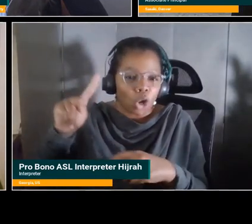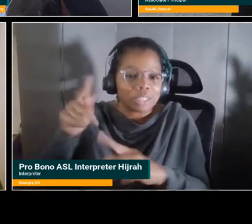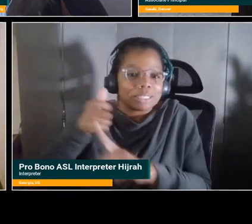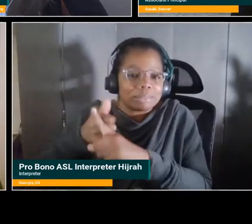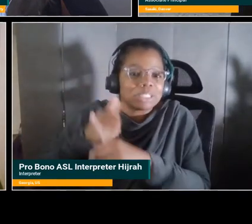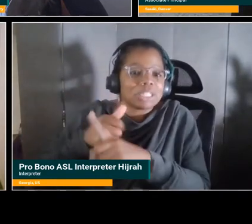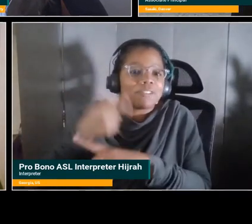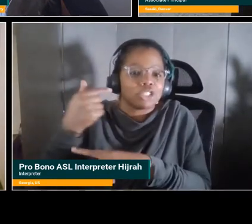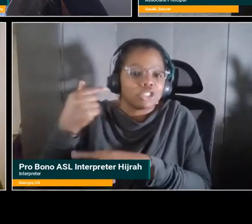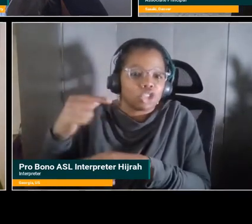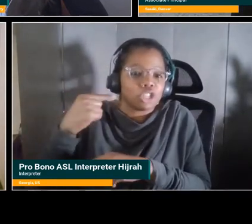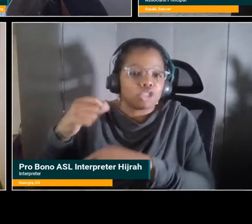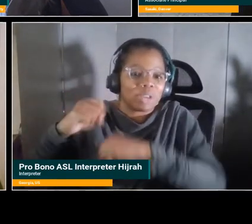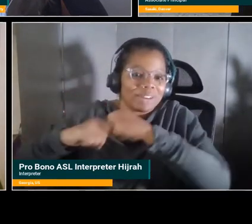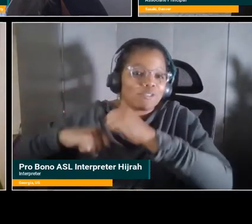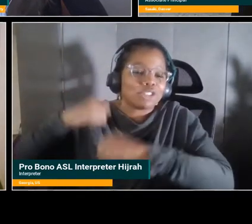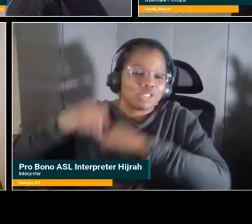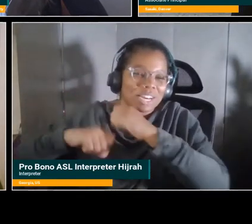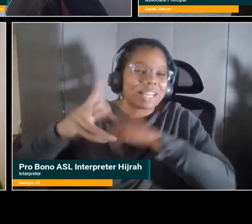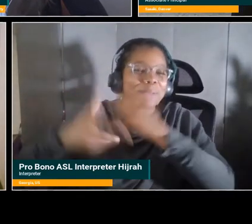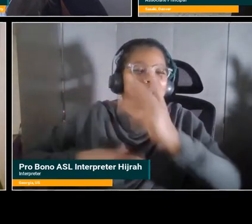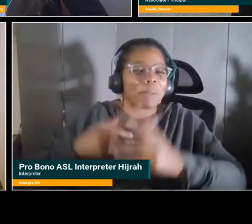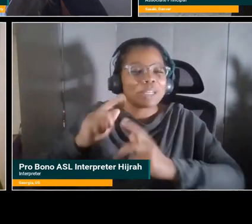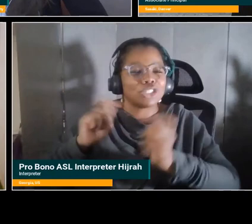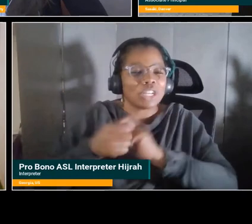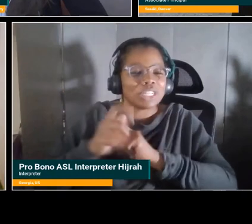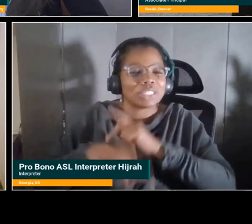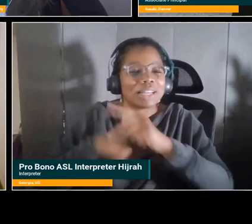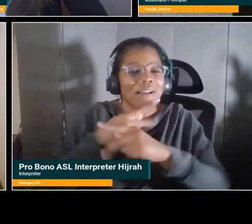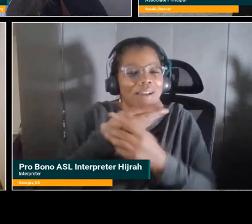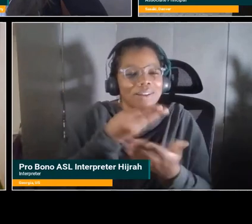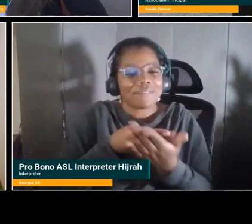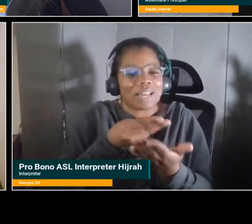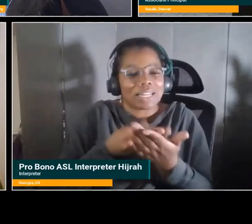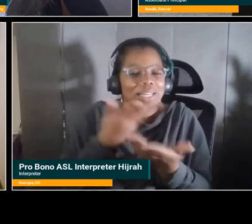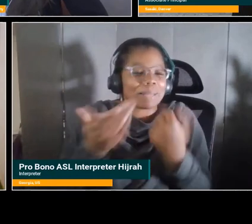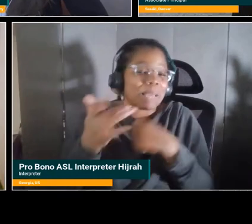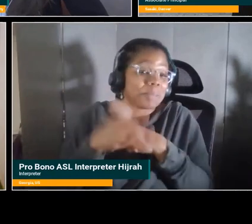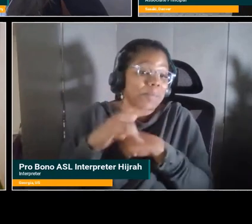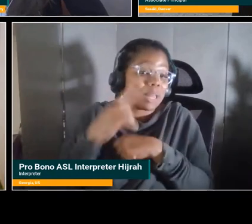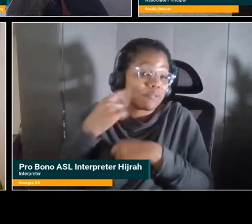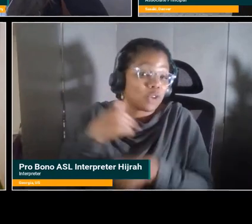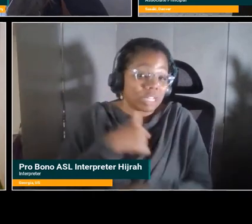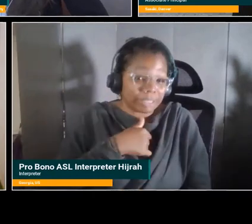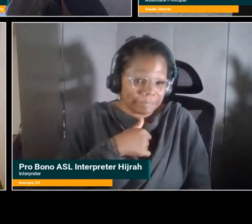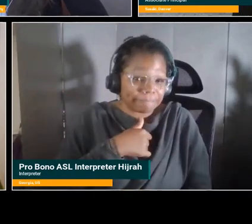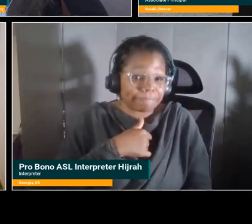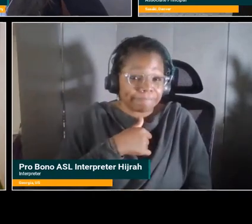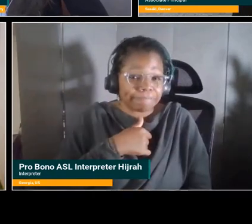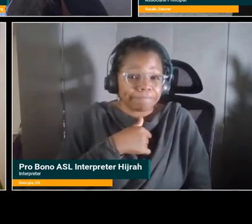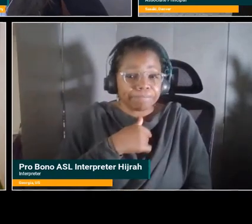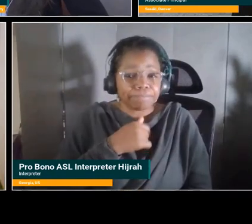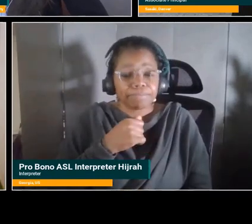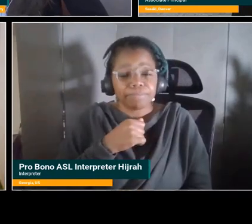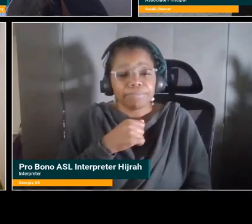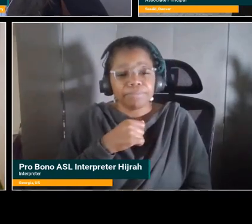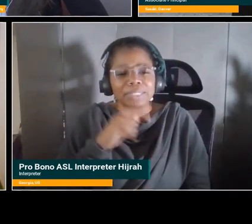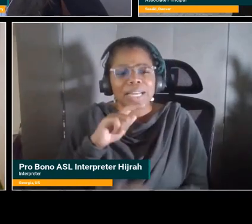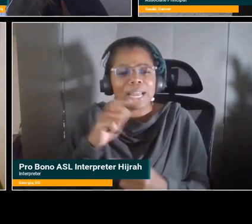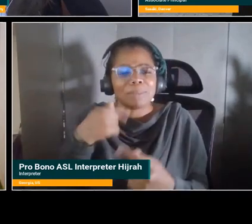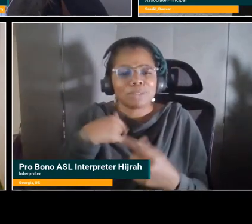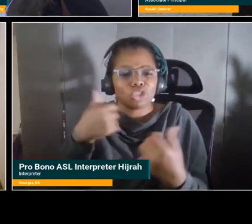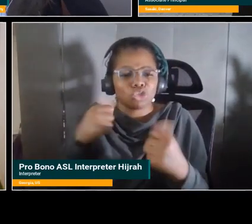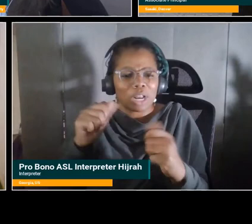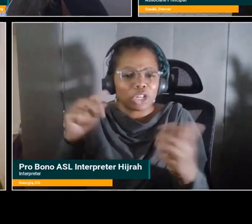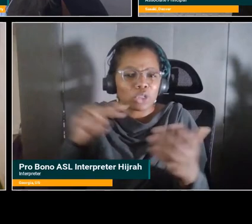infrastructure probably changes the types of pots of funding that might be available to us. I'm trying to look and see if